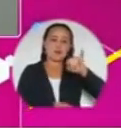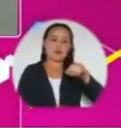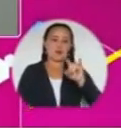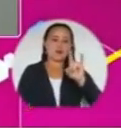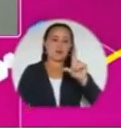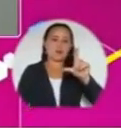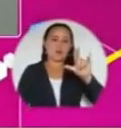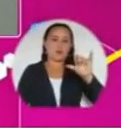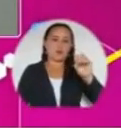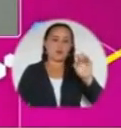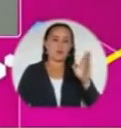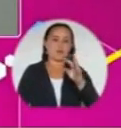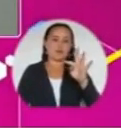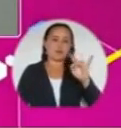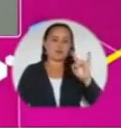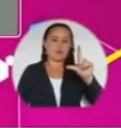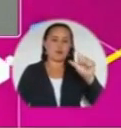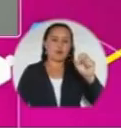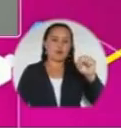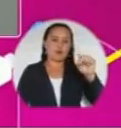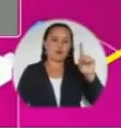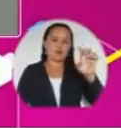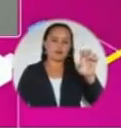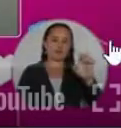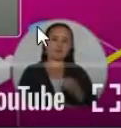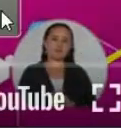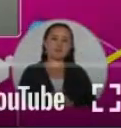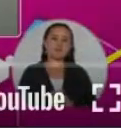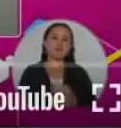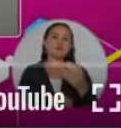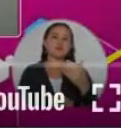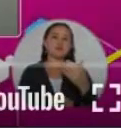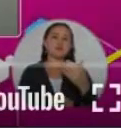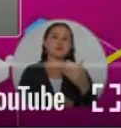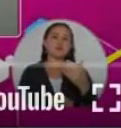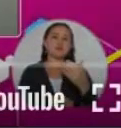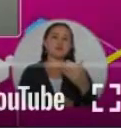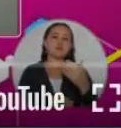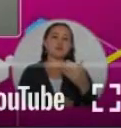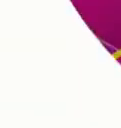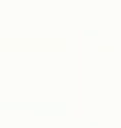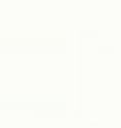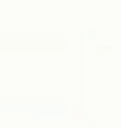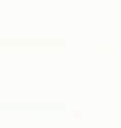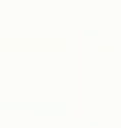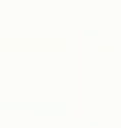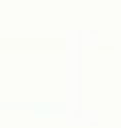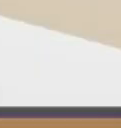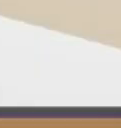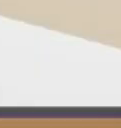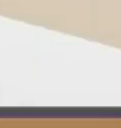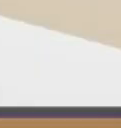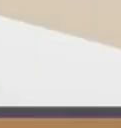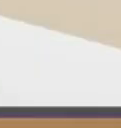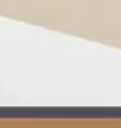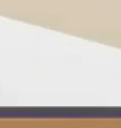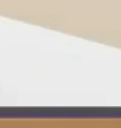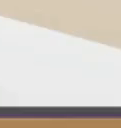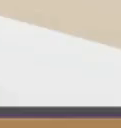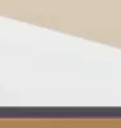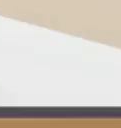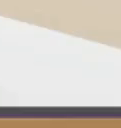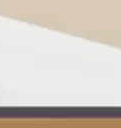our leader, Julio Cesar Talande. He explains the purpose of this virtual space and how it supports your